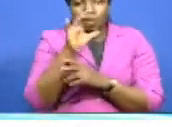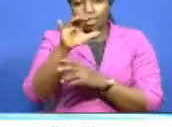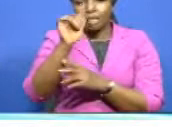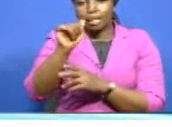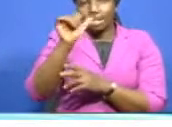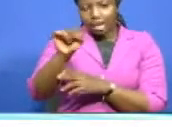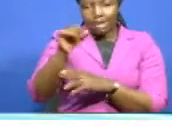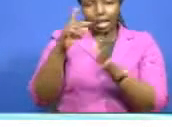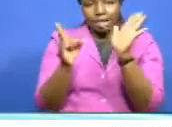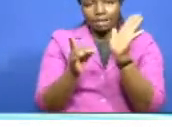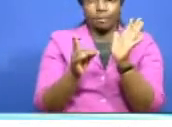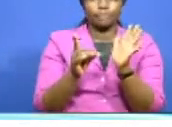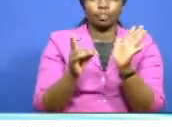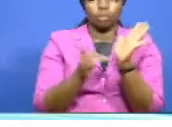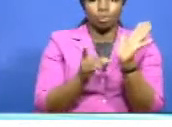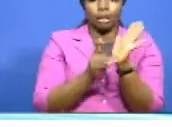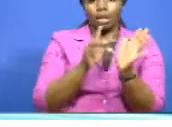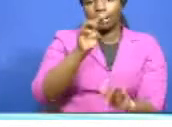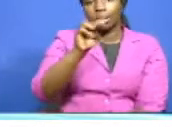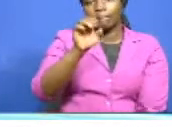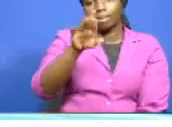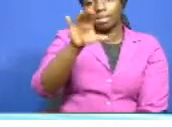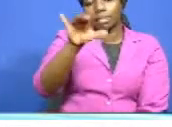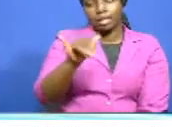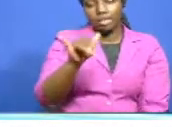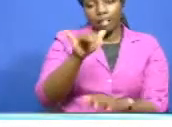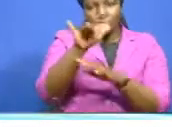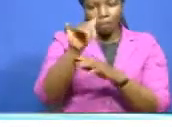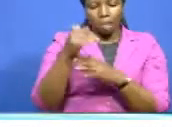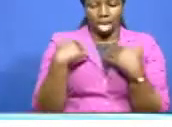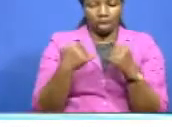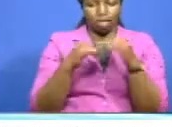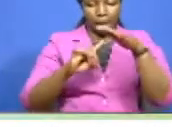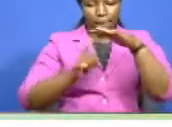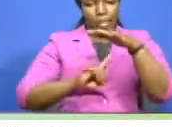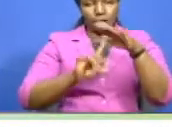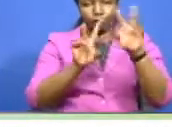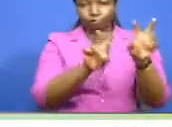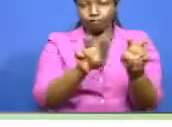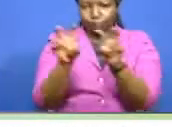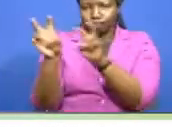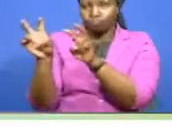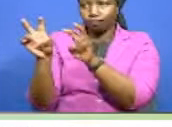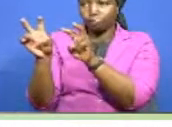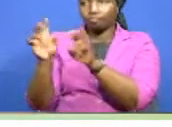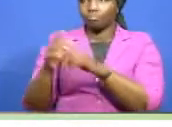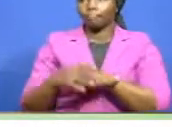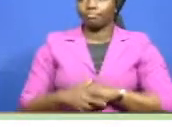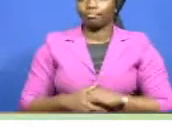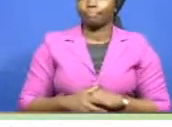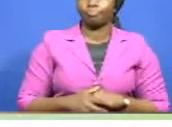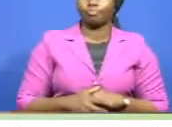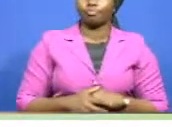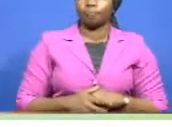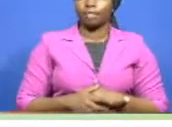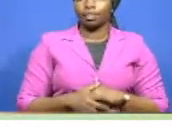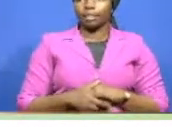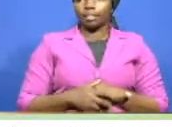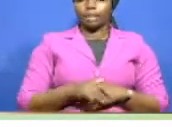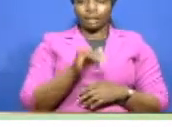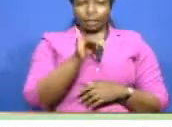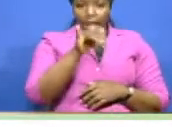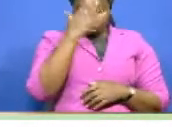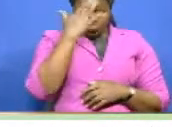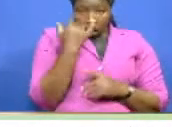Afya, Daktari Mercy Mwangangi. Hivyo basi hebu tuvuke pale tusikize. Generational effects. That's why we're here